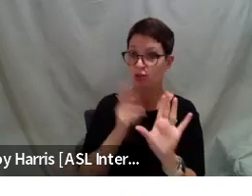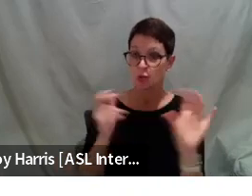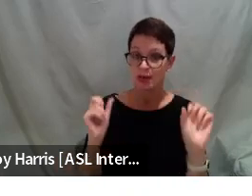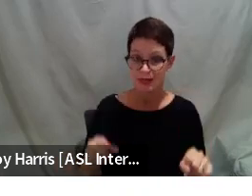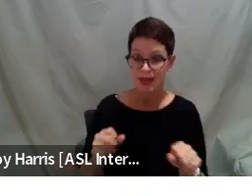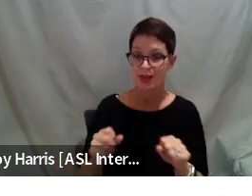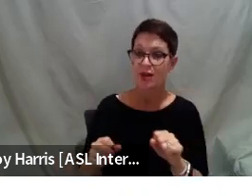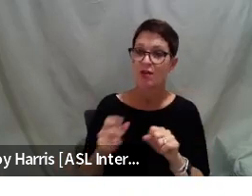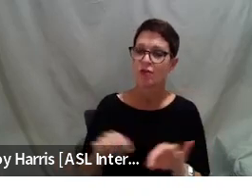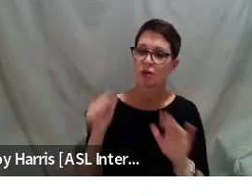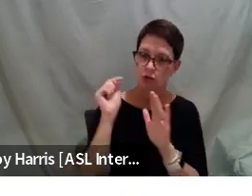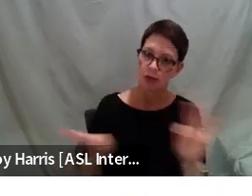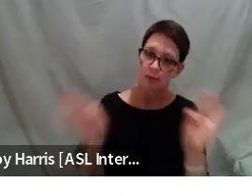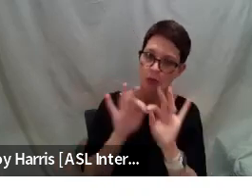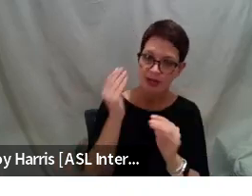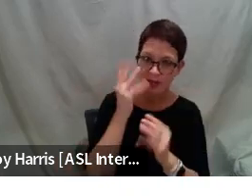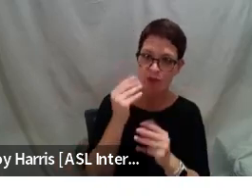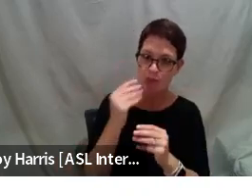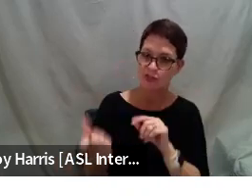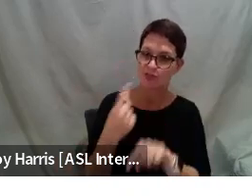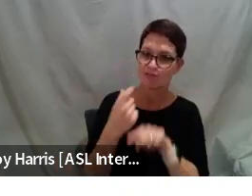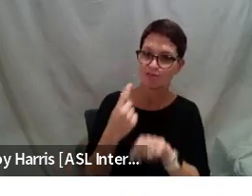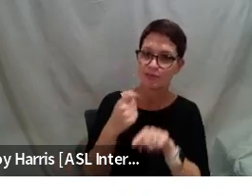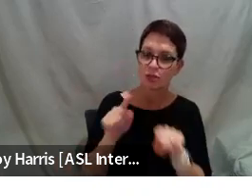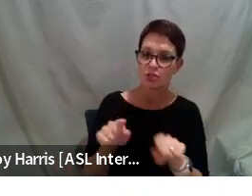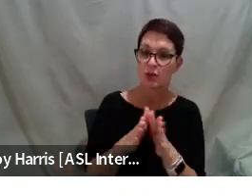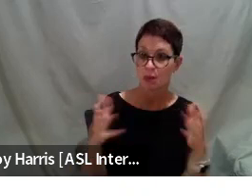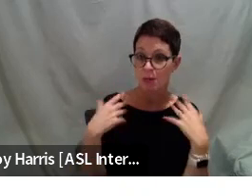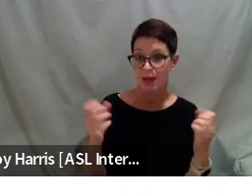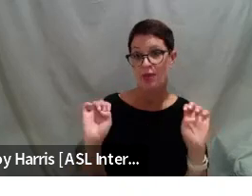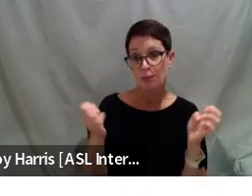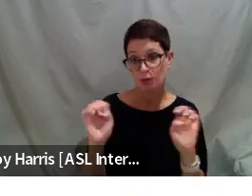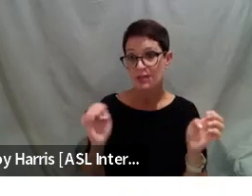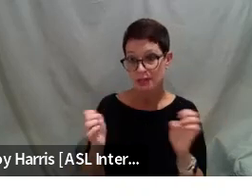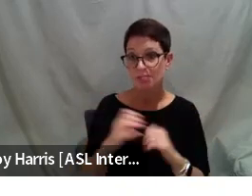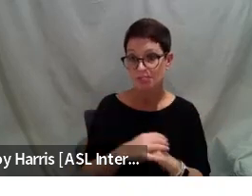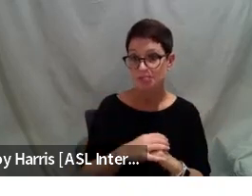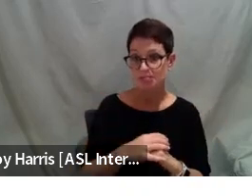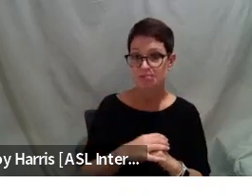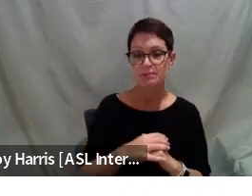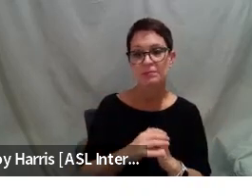to receive critical information during public health emergencies.